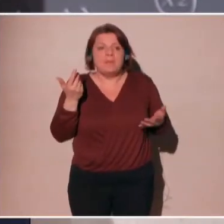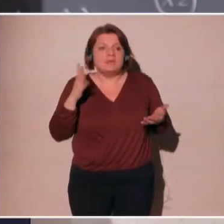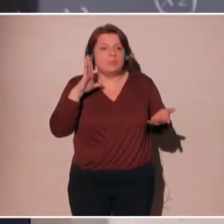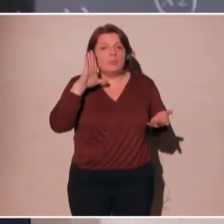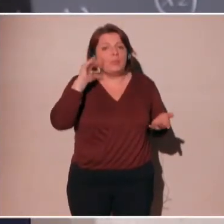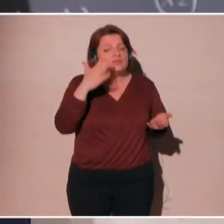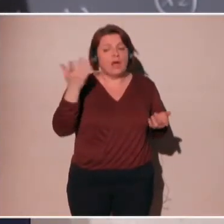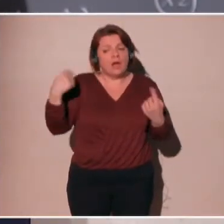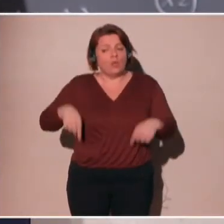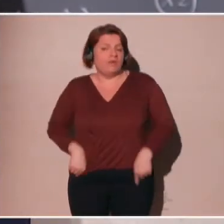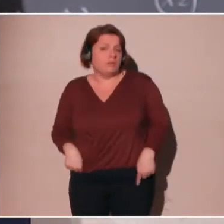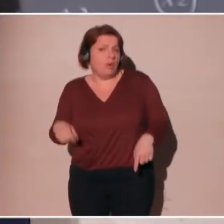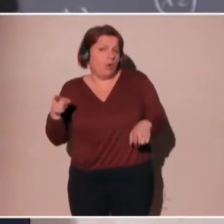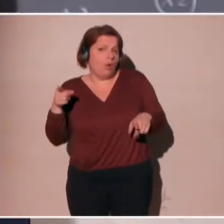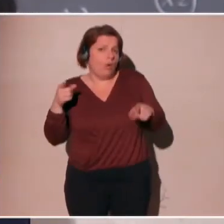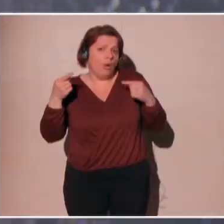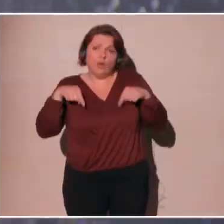sensible.